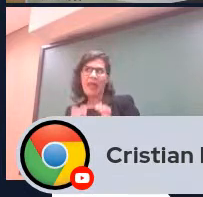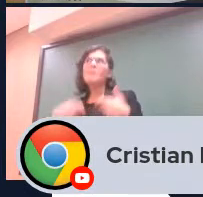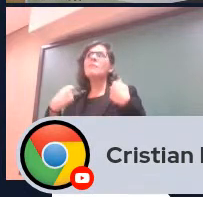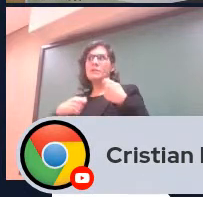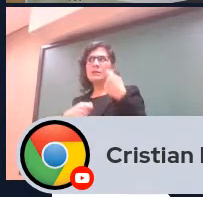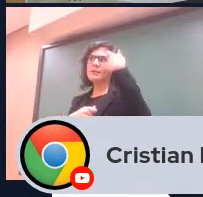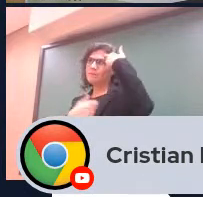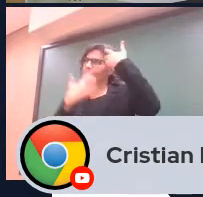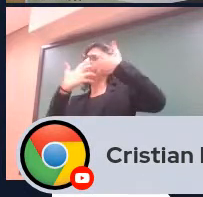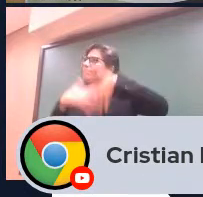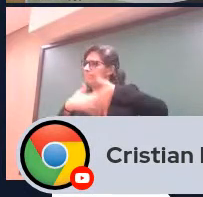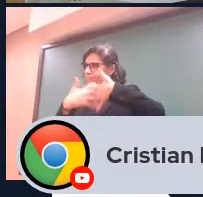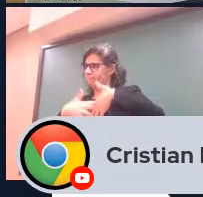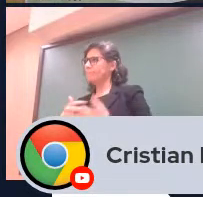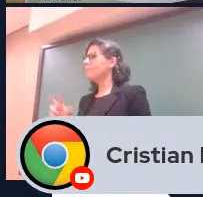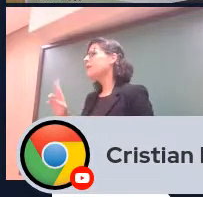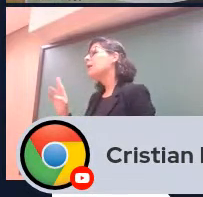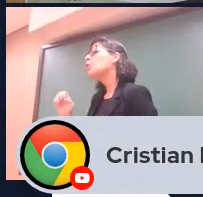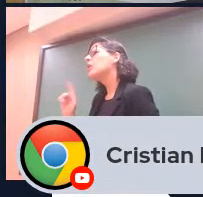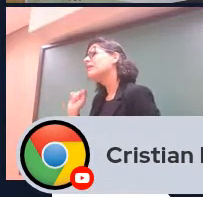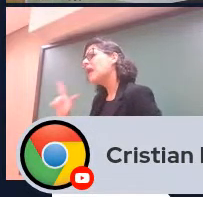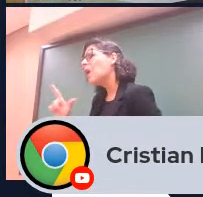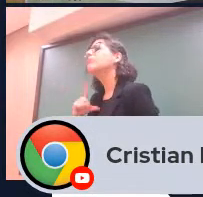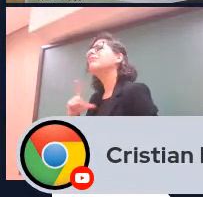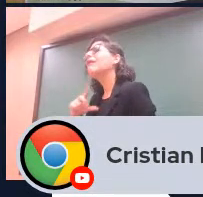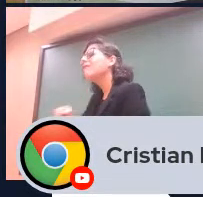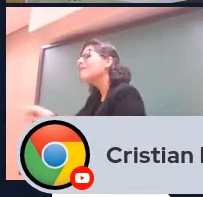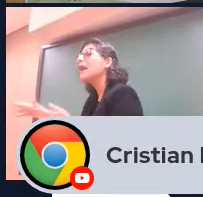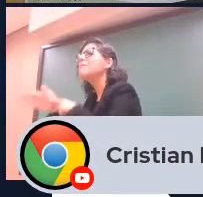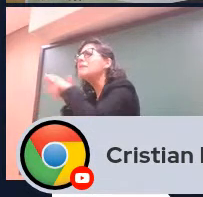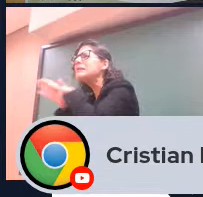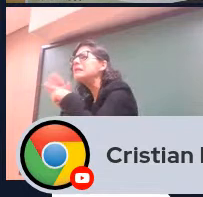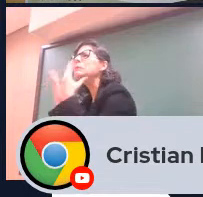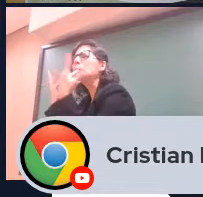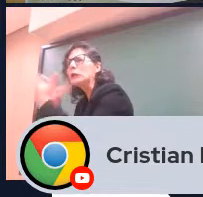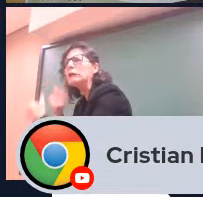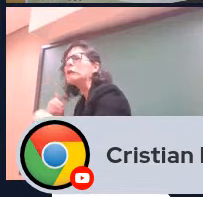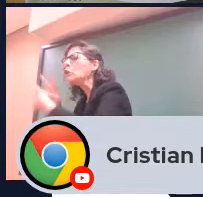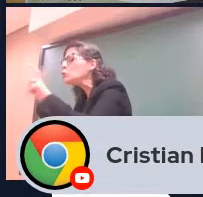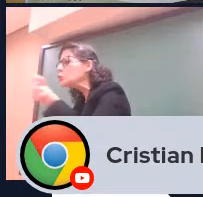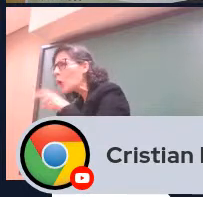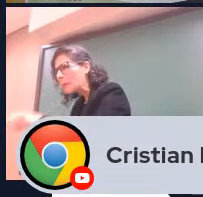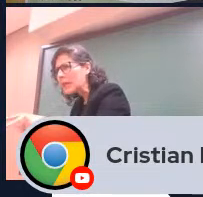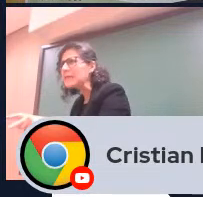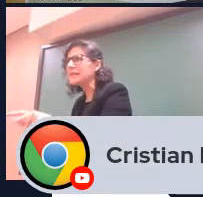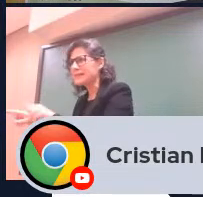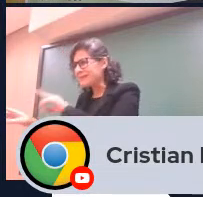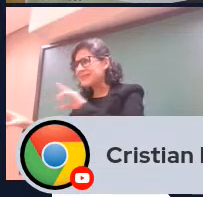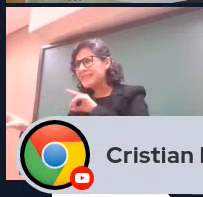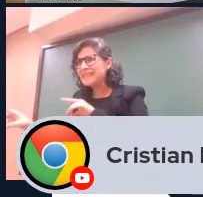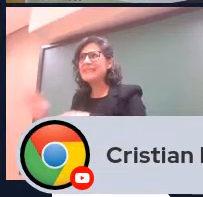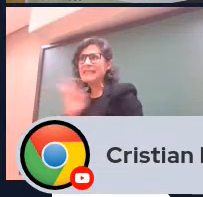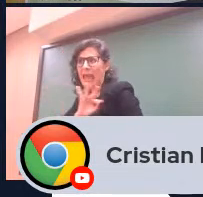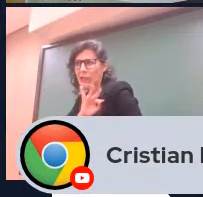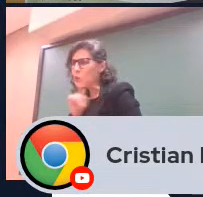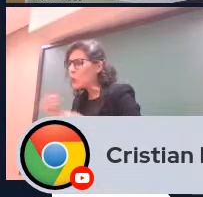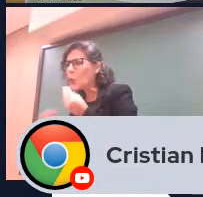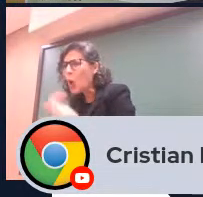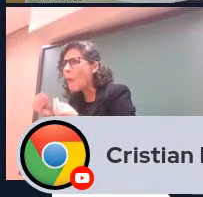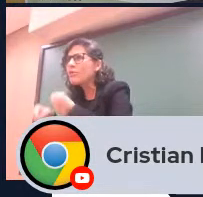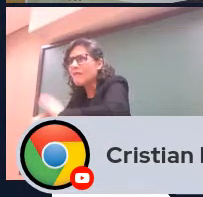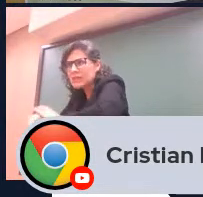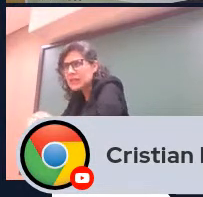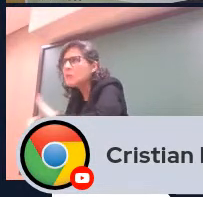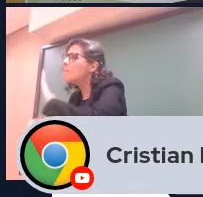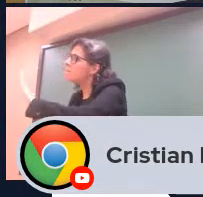They have a beautiful overview of all the technical aspects. They conclude that it is not doing well for word sense